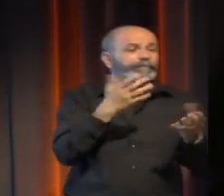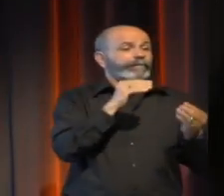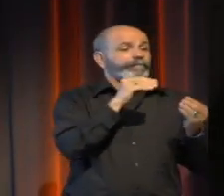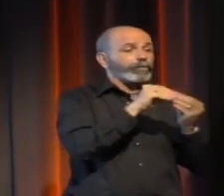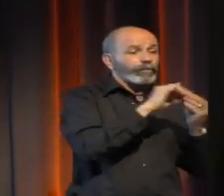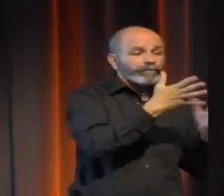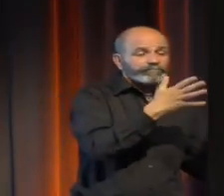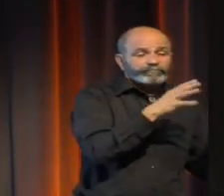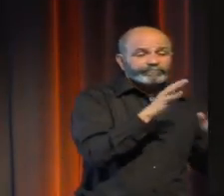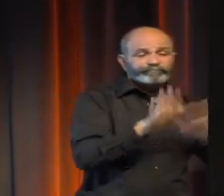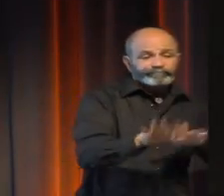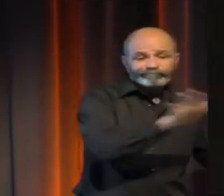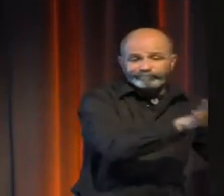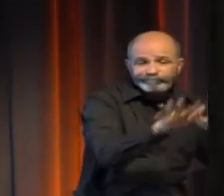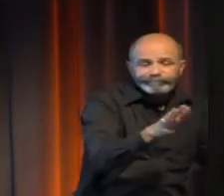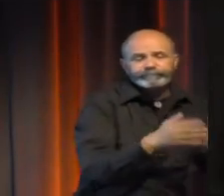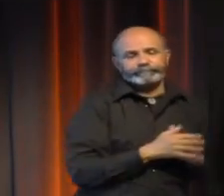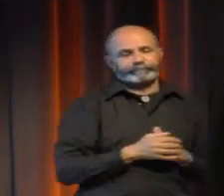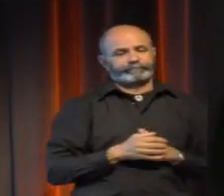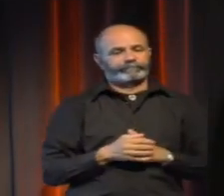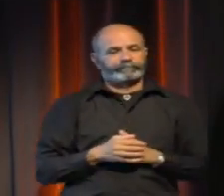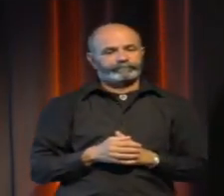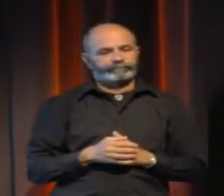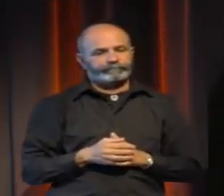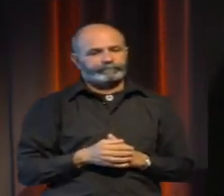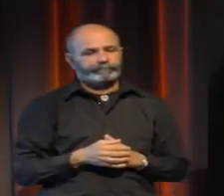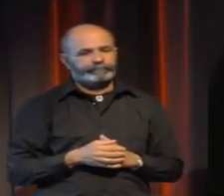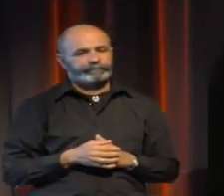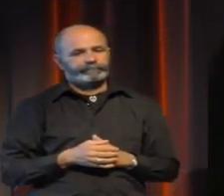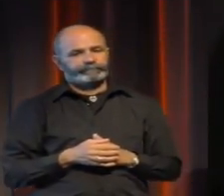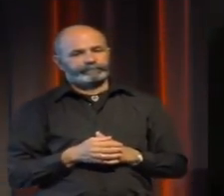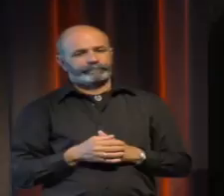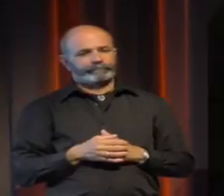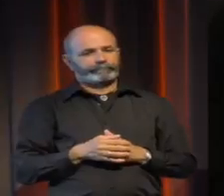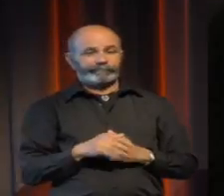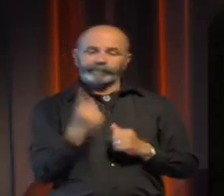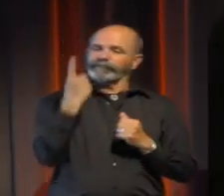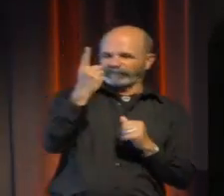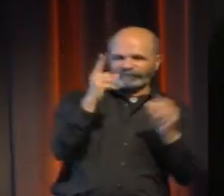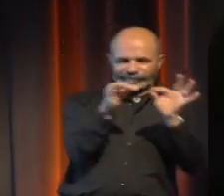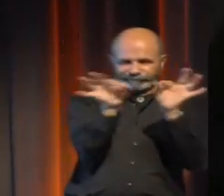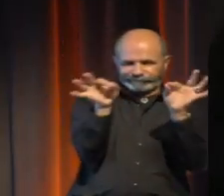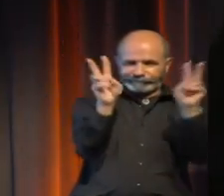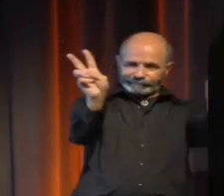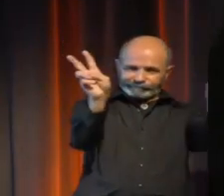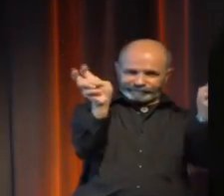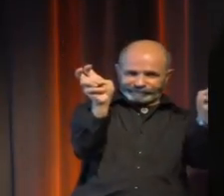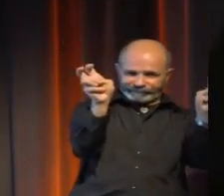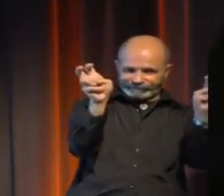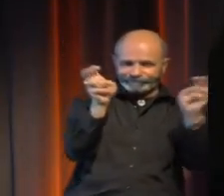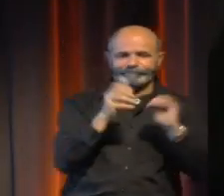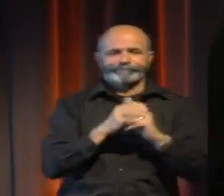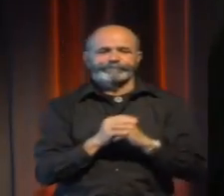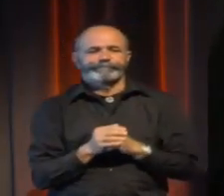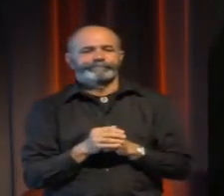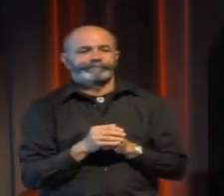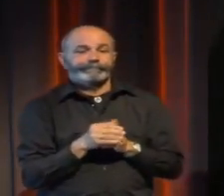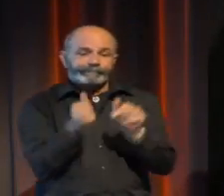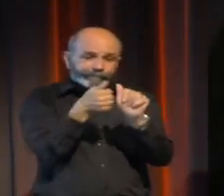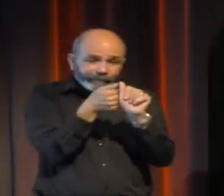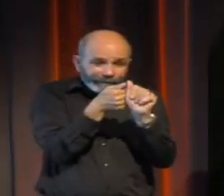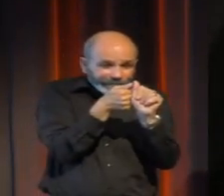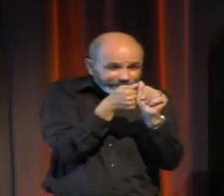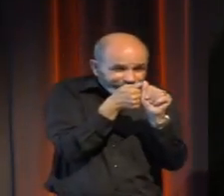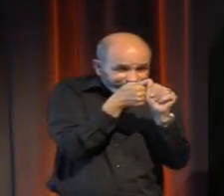There's a quotation said by sociologist and philosopher Emile Durkheim that states, "Each new generation is reared by its